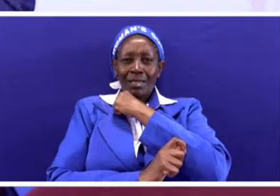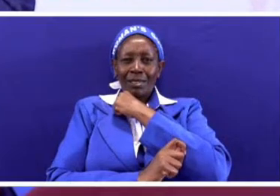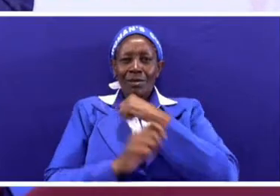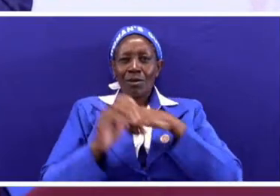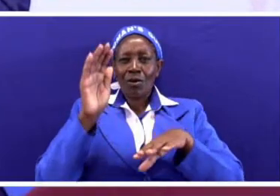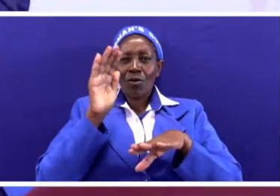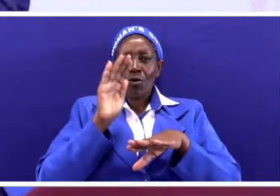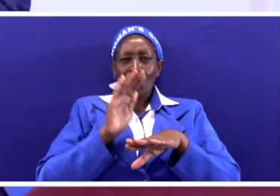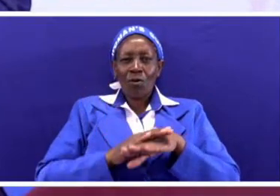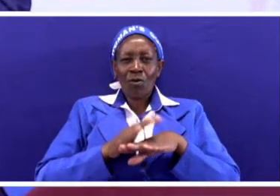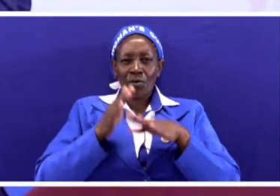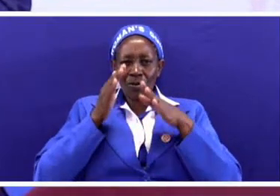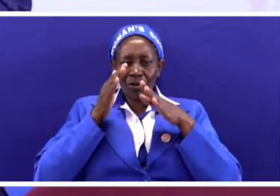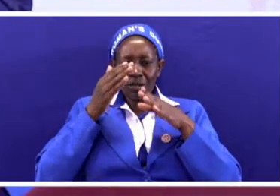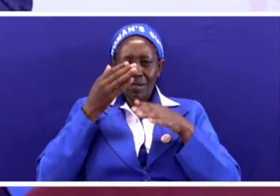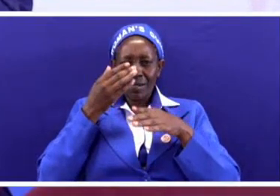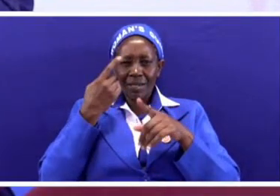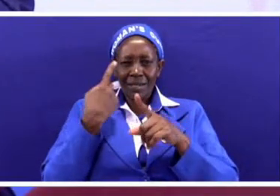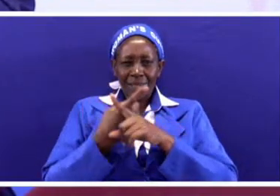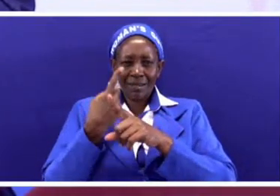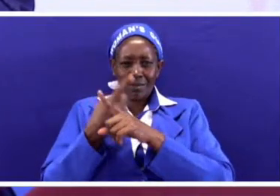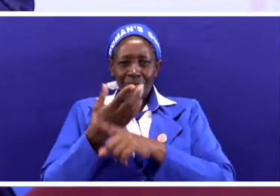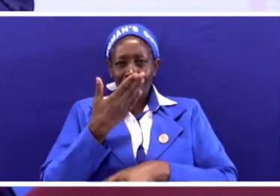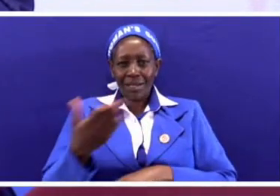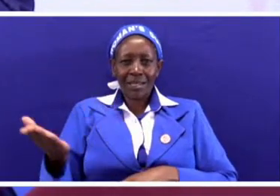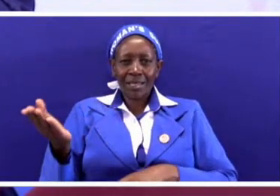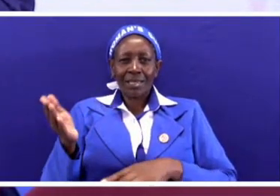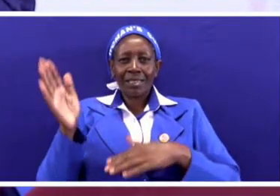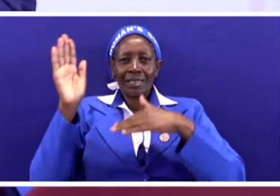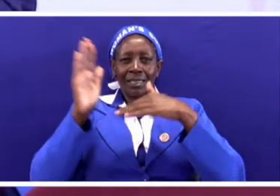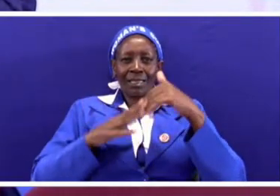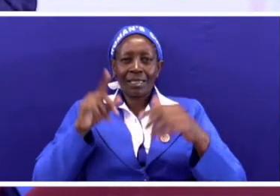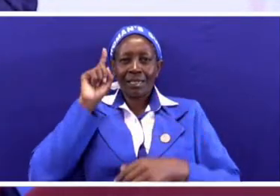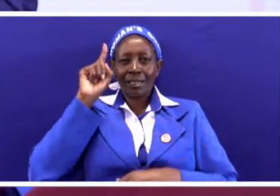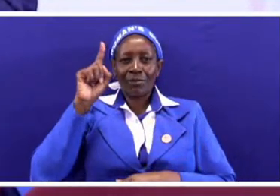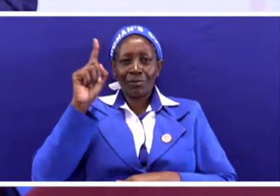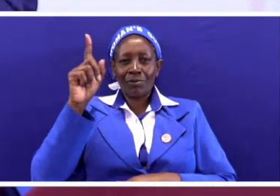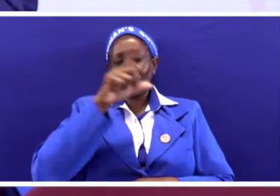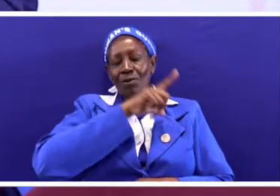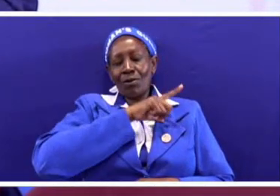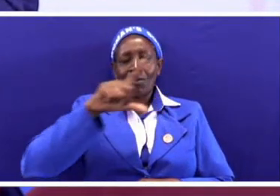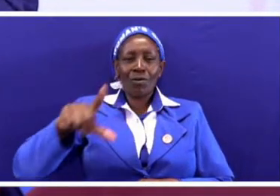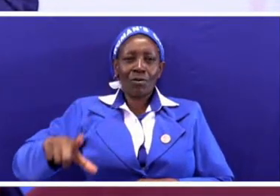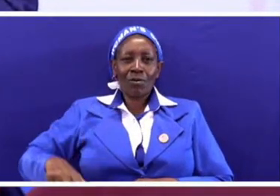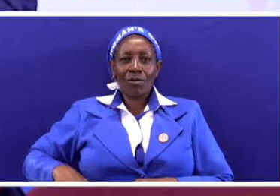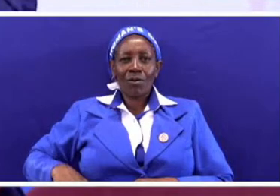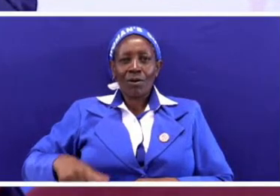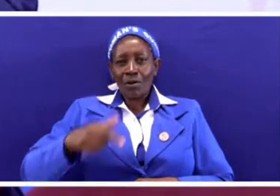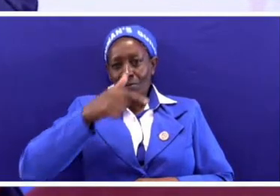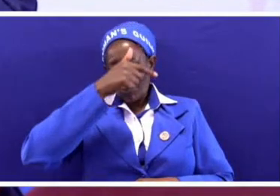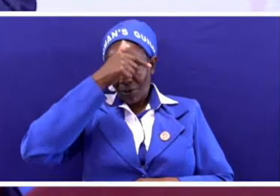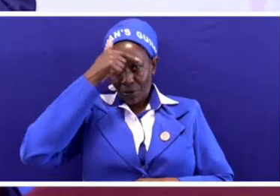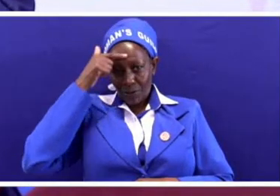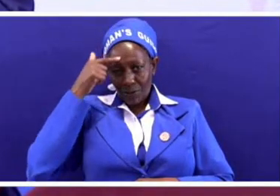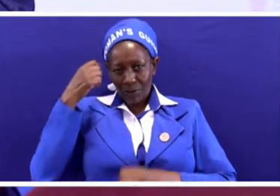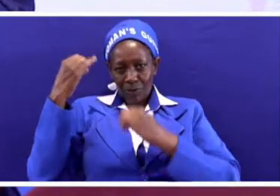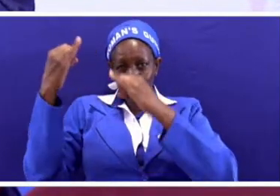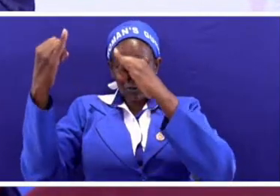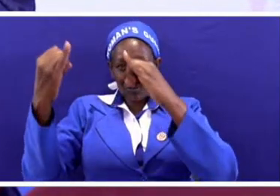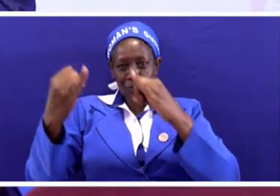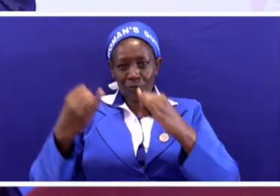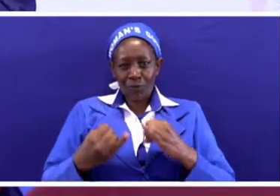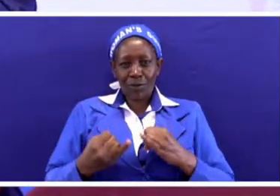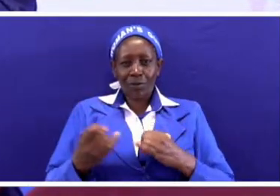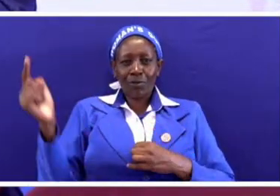things, rather than on you and on the people you have called us to serve. Lord, because you invite us to come to the throne of grace